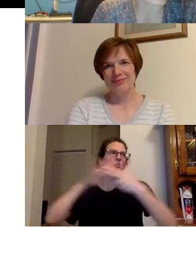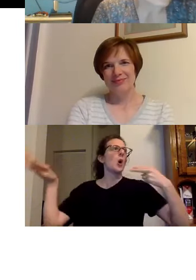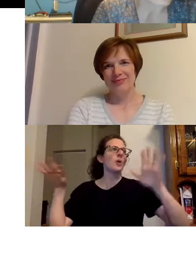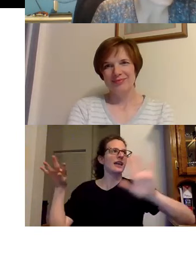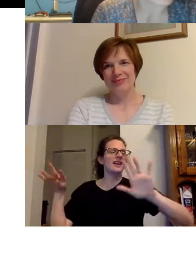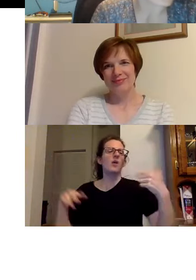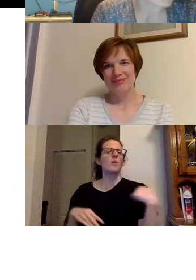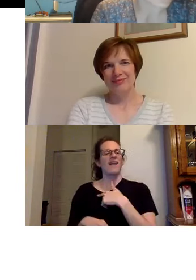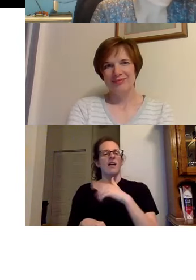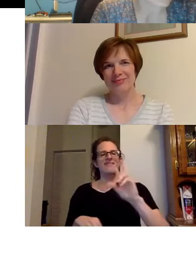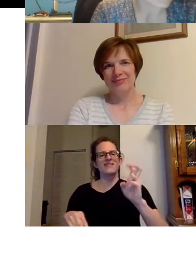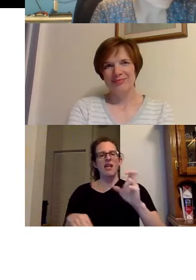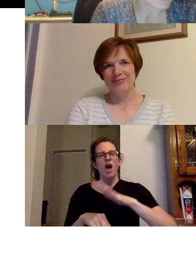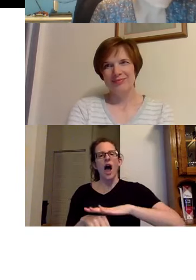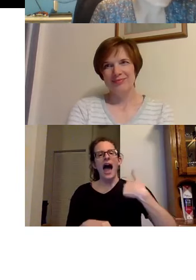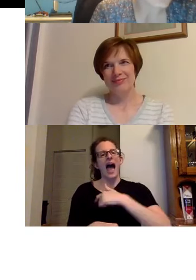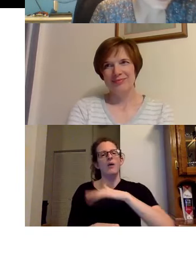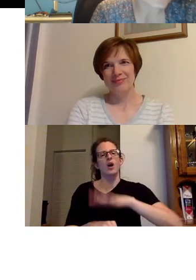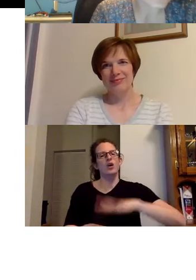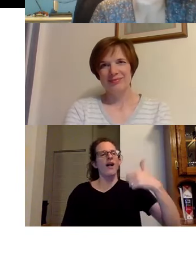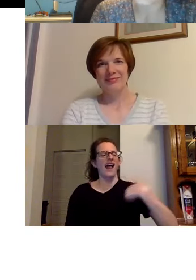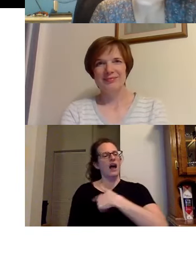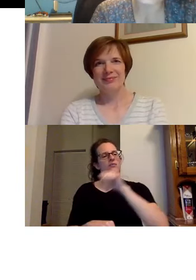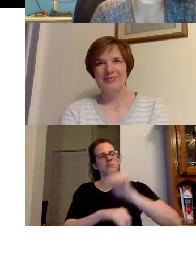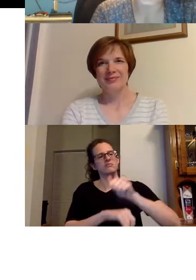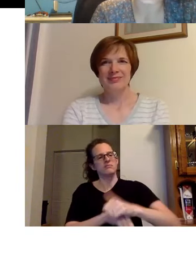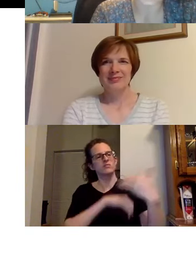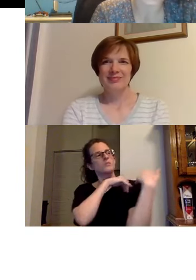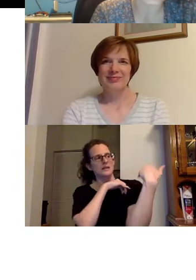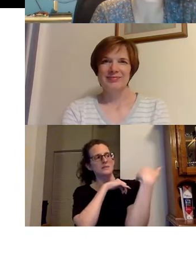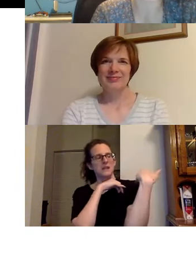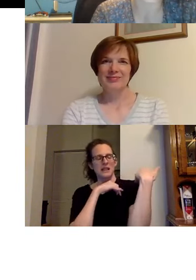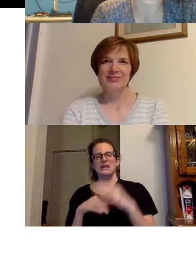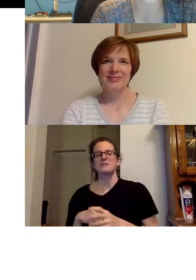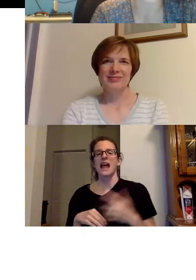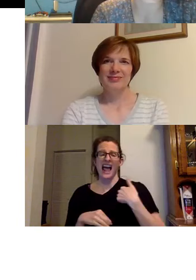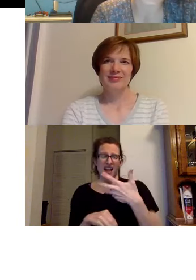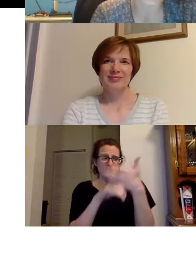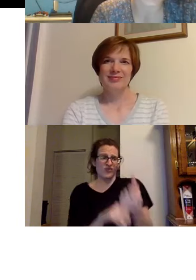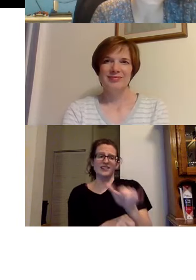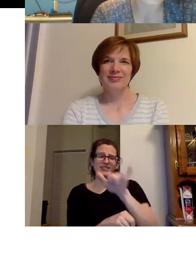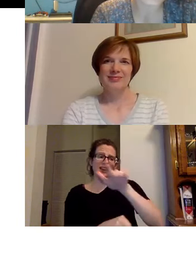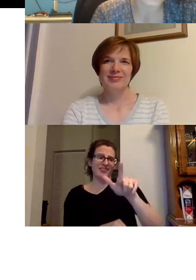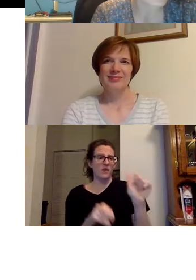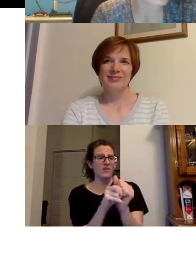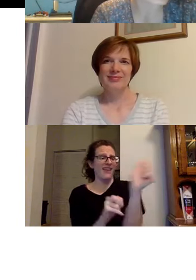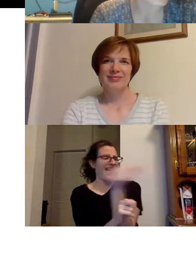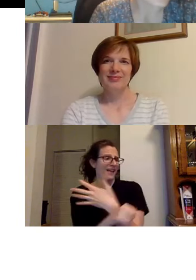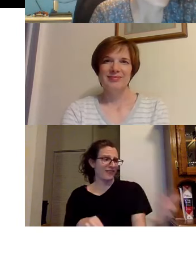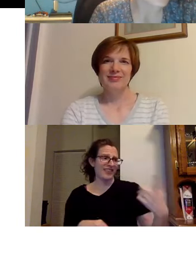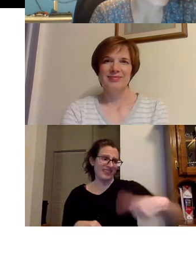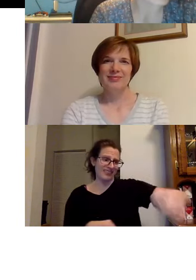calling. So I trust Young Living and everything that they have and that they bring to us.